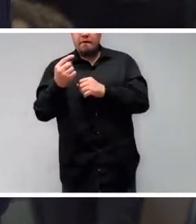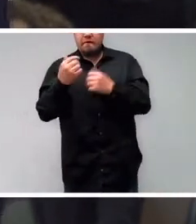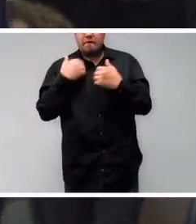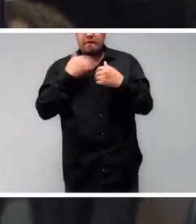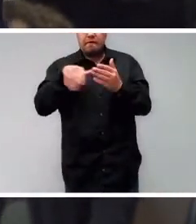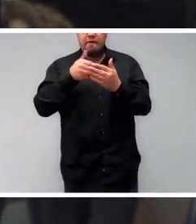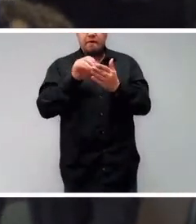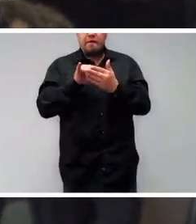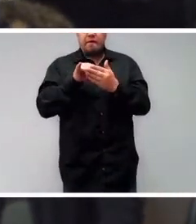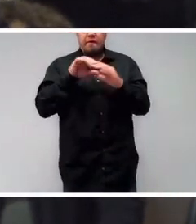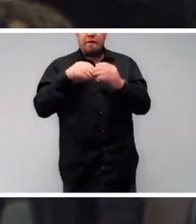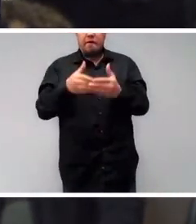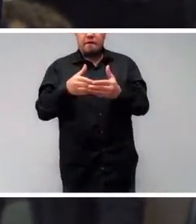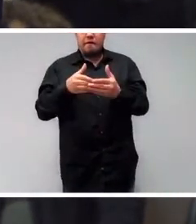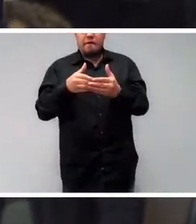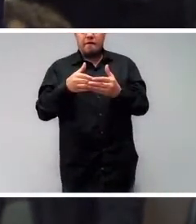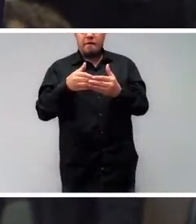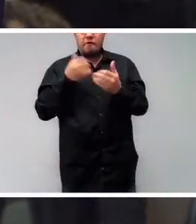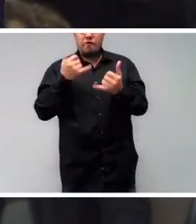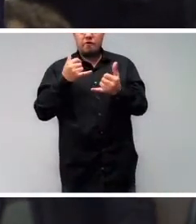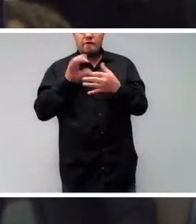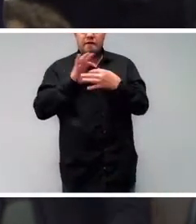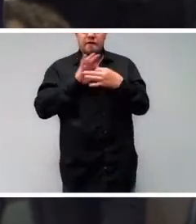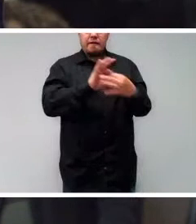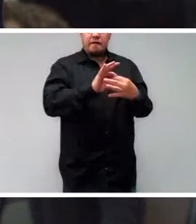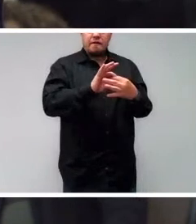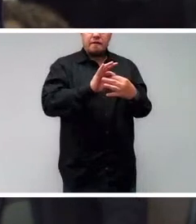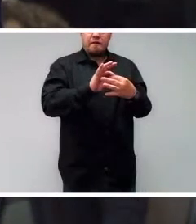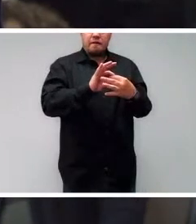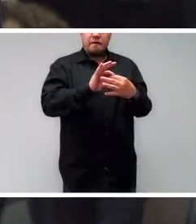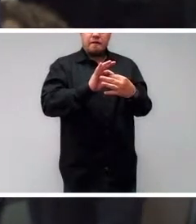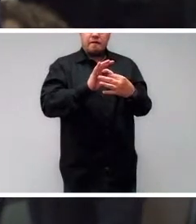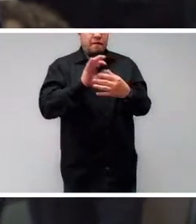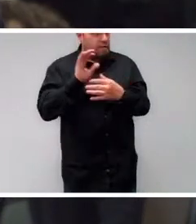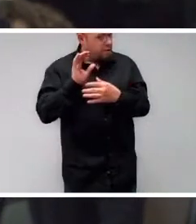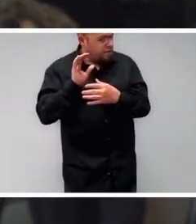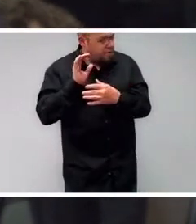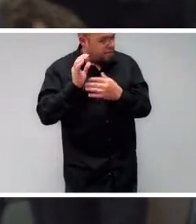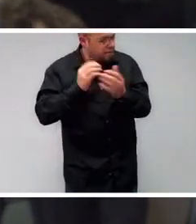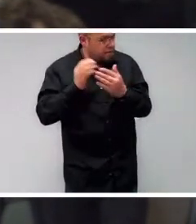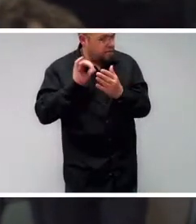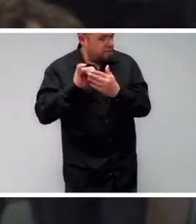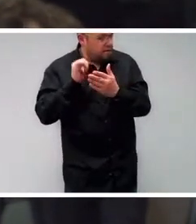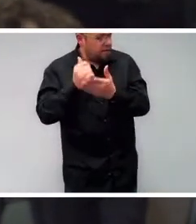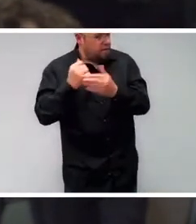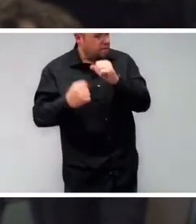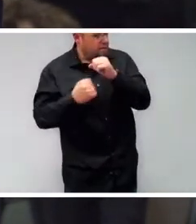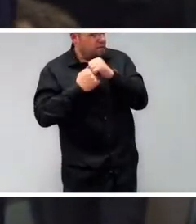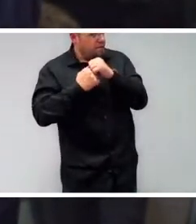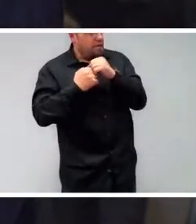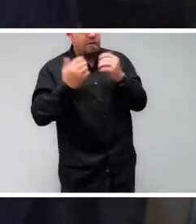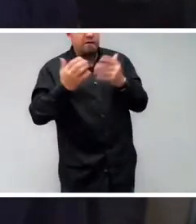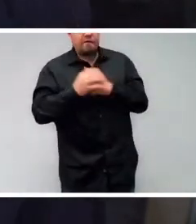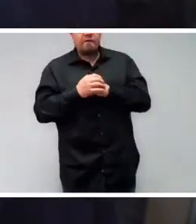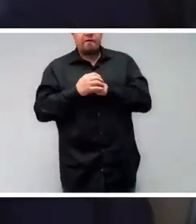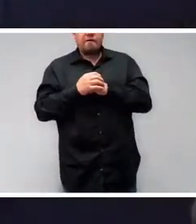that directly connect to themselves help me understand what I'm learning a lot better and helps the quality of my schoolwork improve.